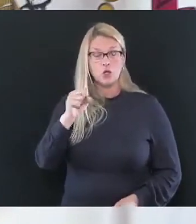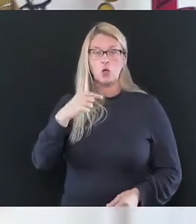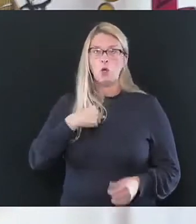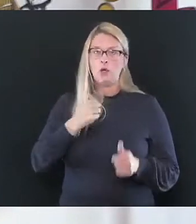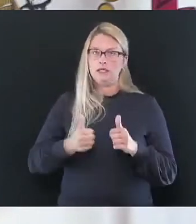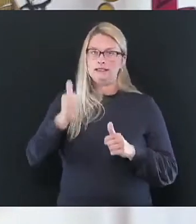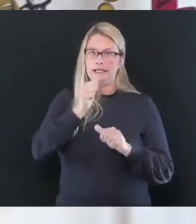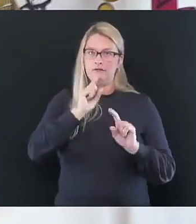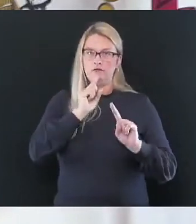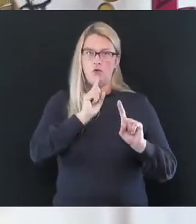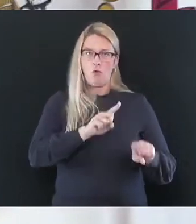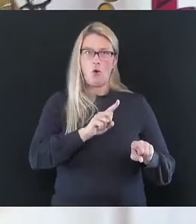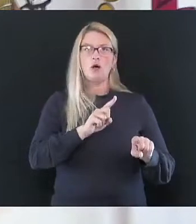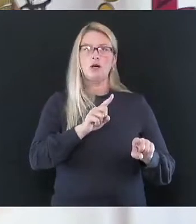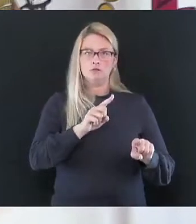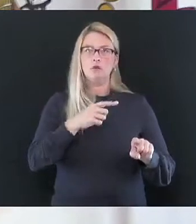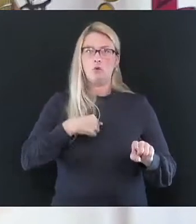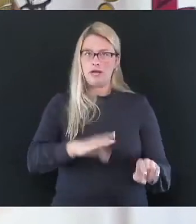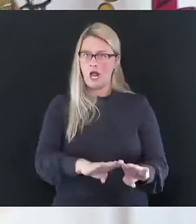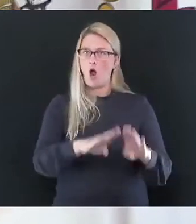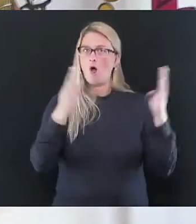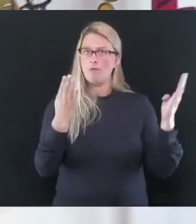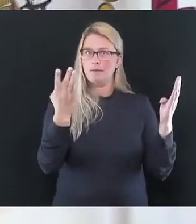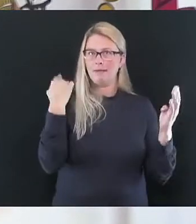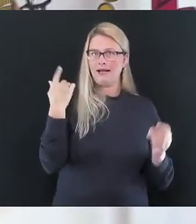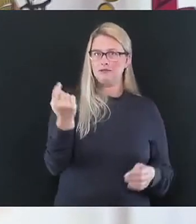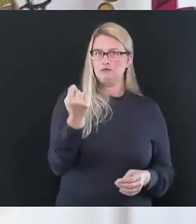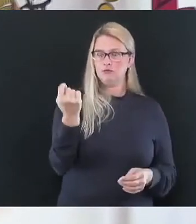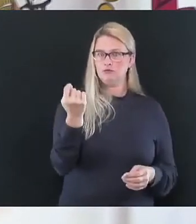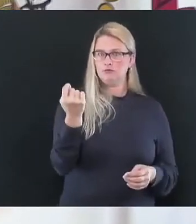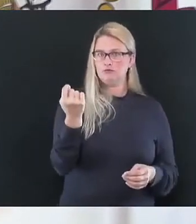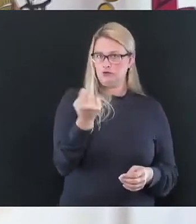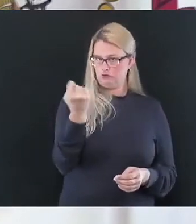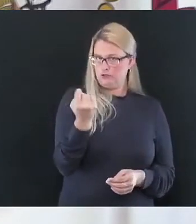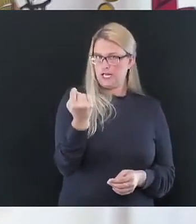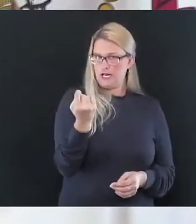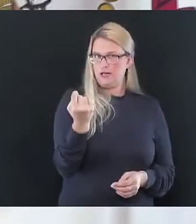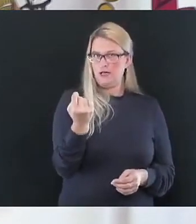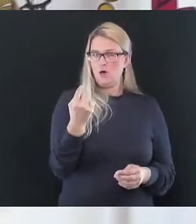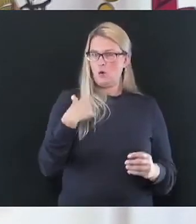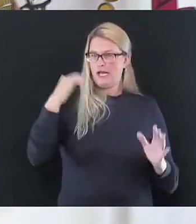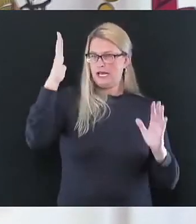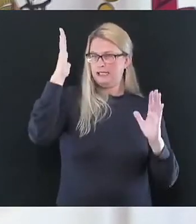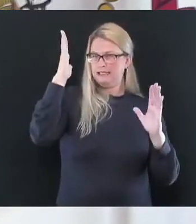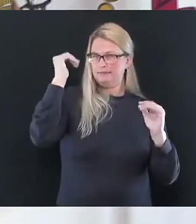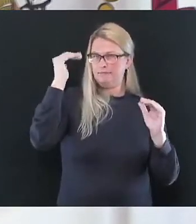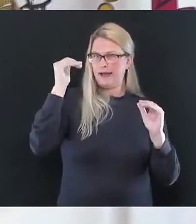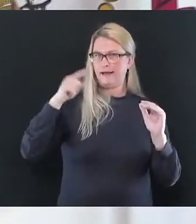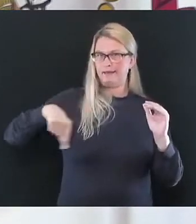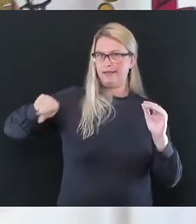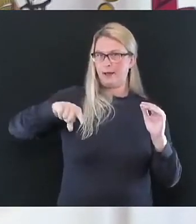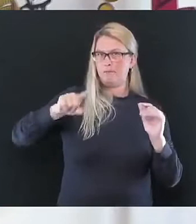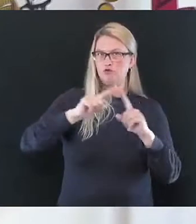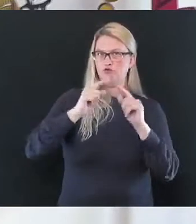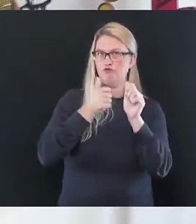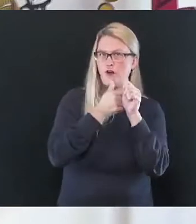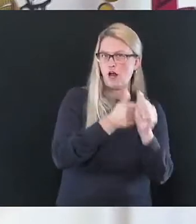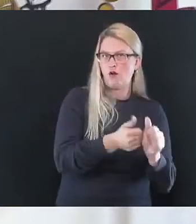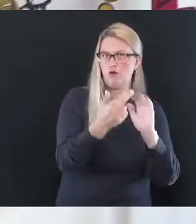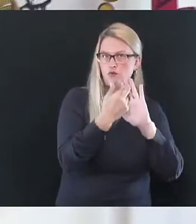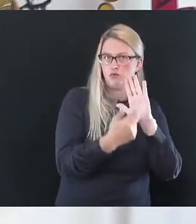we reopened those bars on Tuesday. We expect them very much to be following these guidelines.